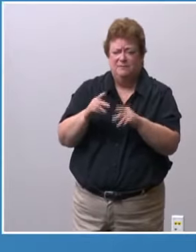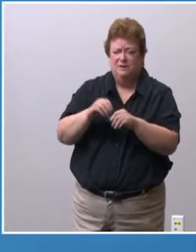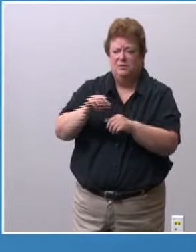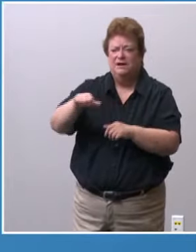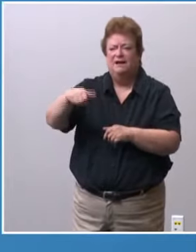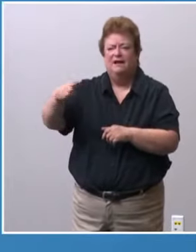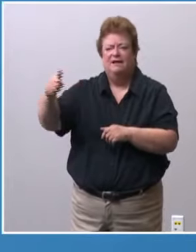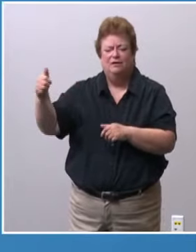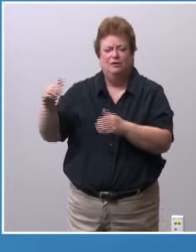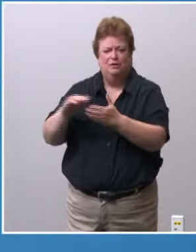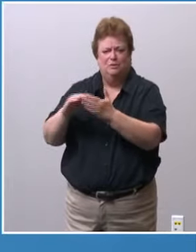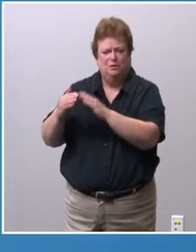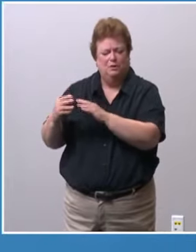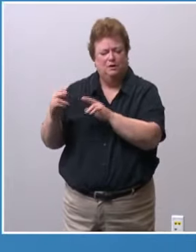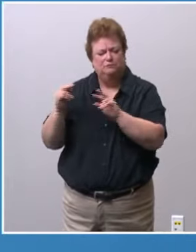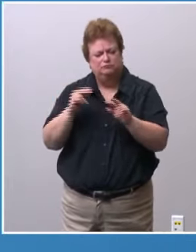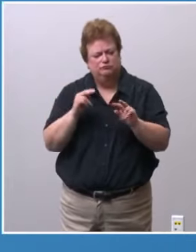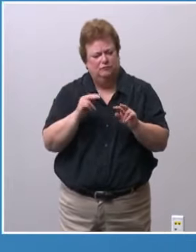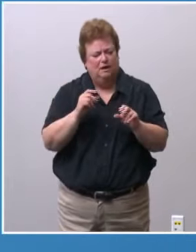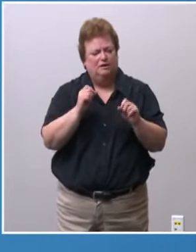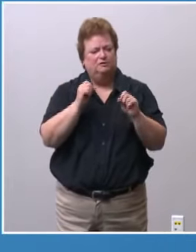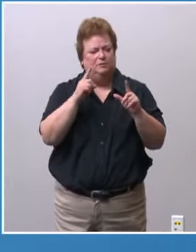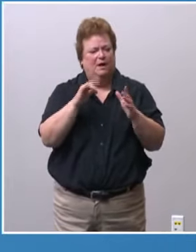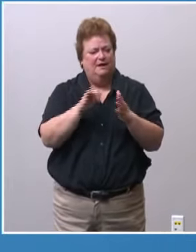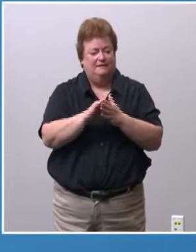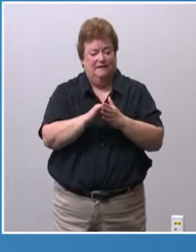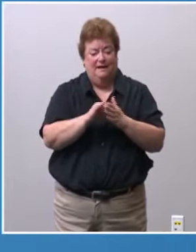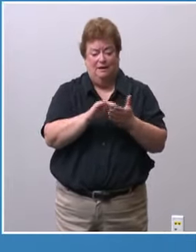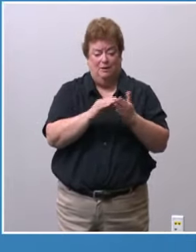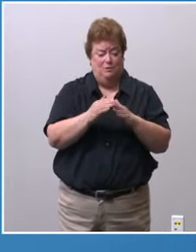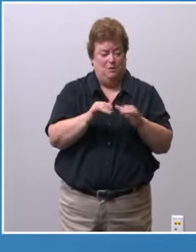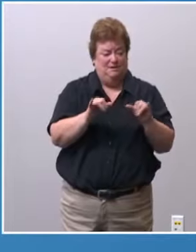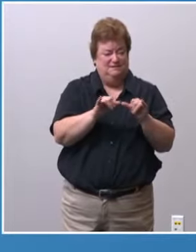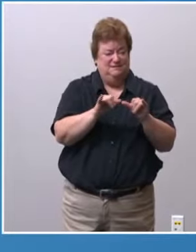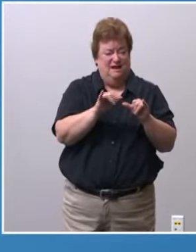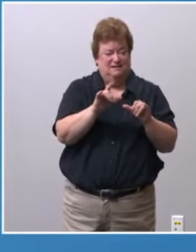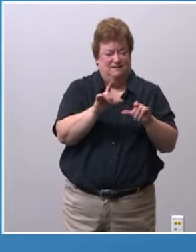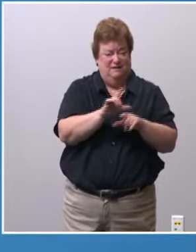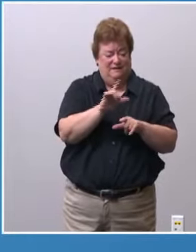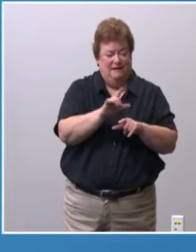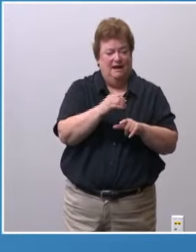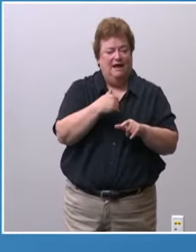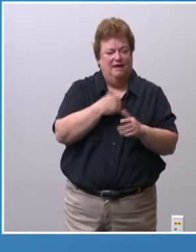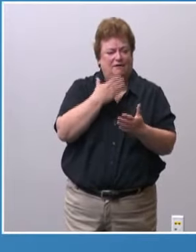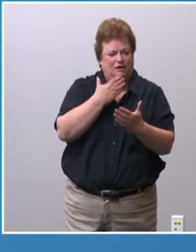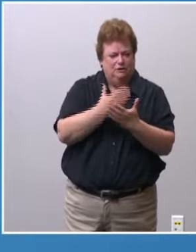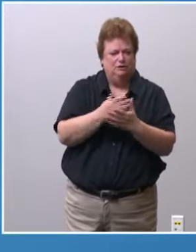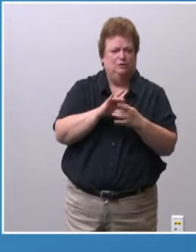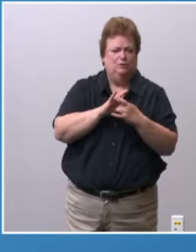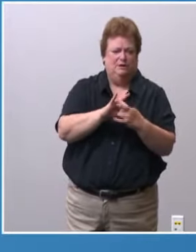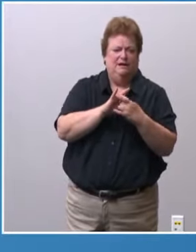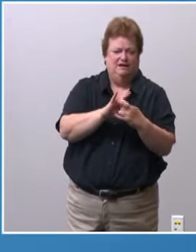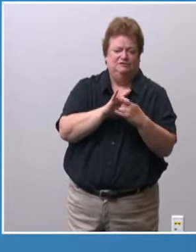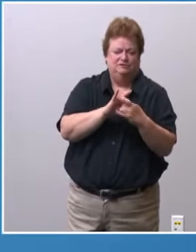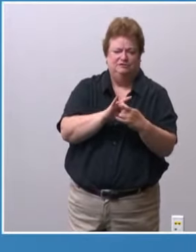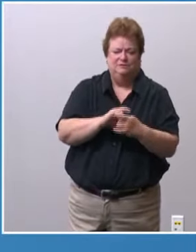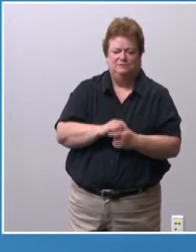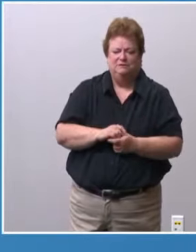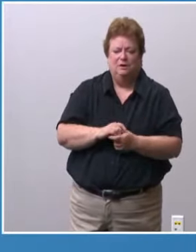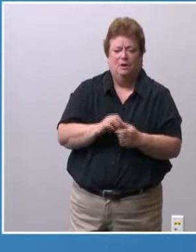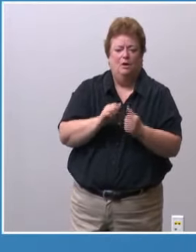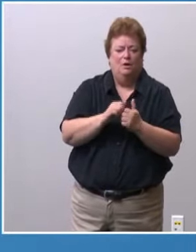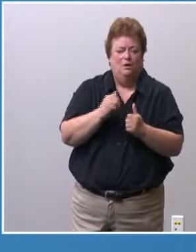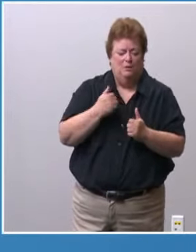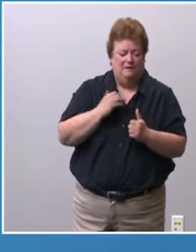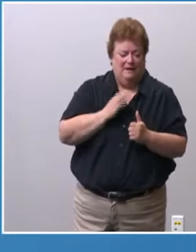are surprised to hear that a community the size of Lincoln has such close relationships, not only with